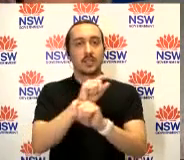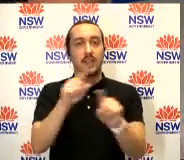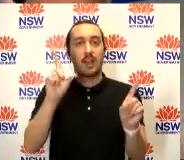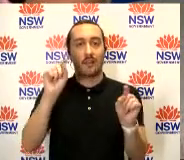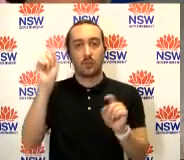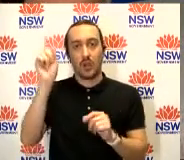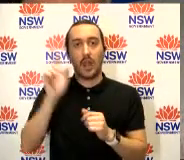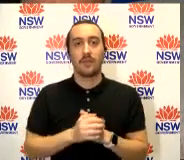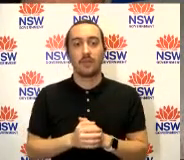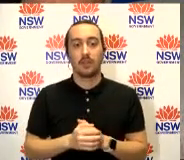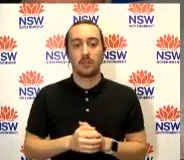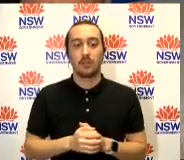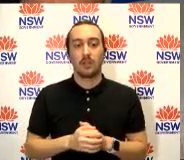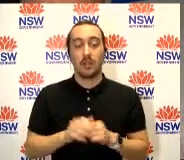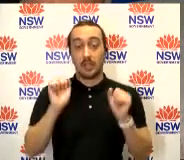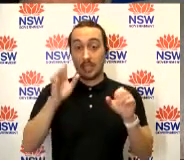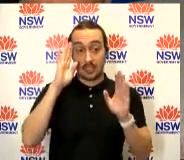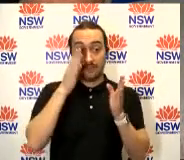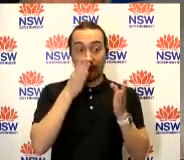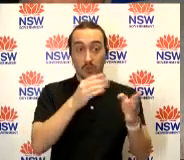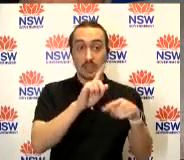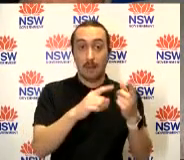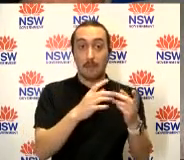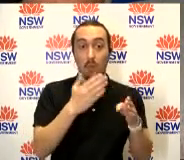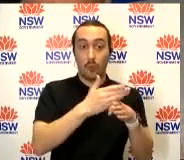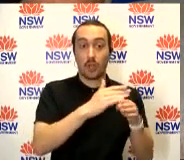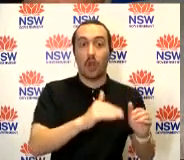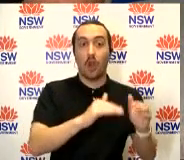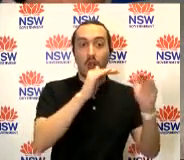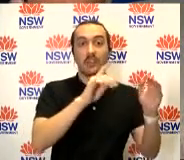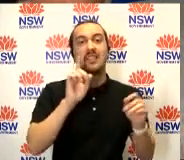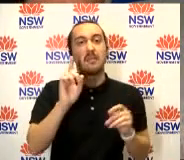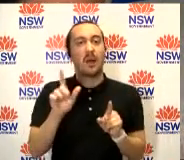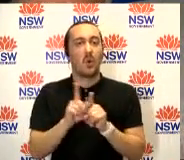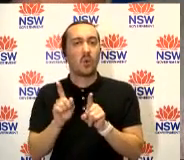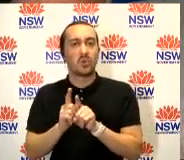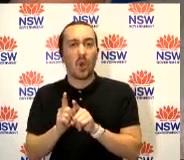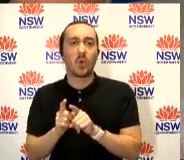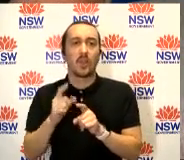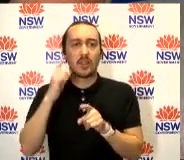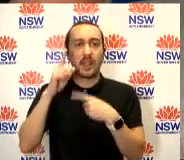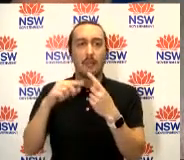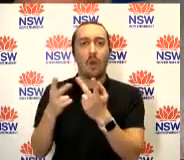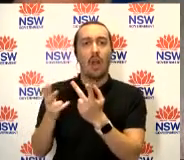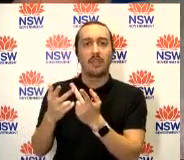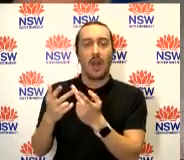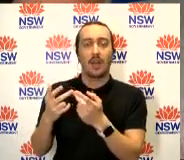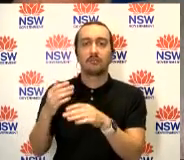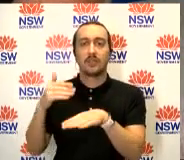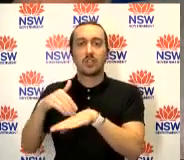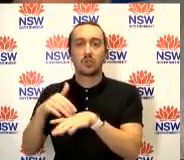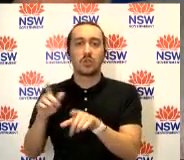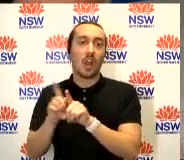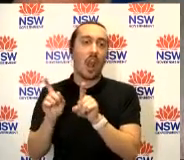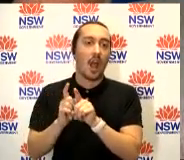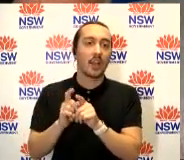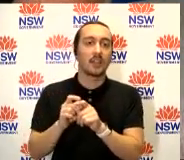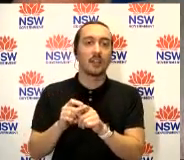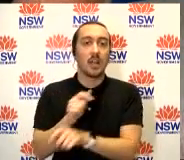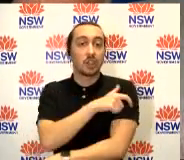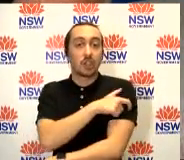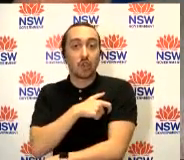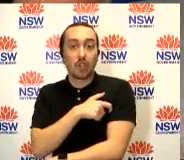there's also going to be all the any other risks and harms that we identify. So from the site security, electrical, moving plant, pretty much you name it, we're going to